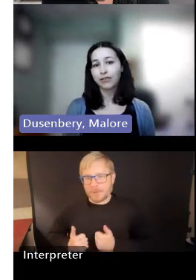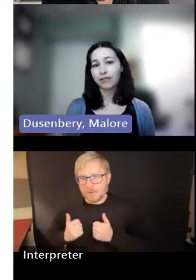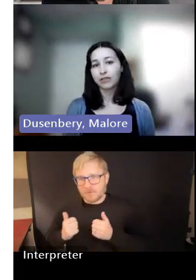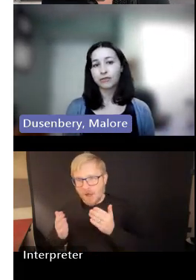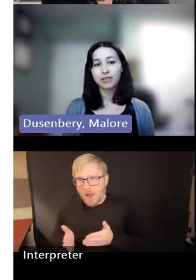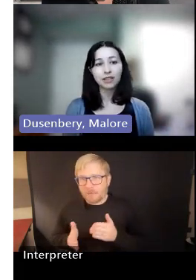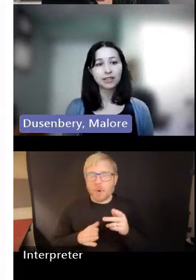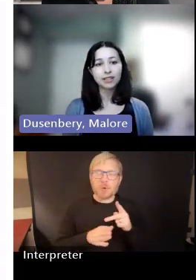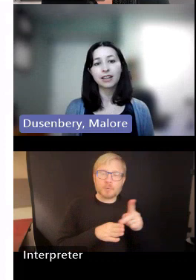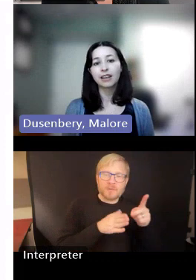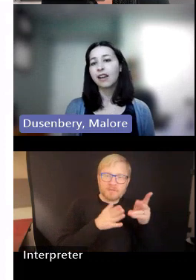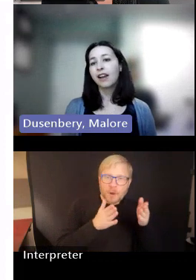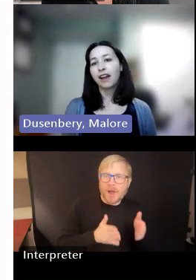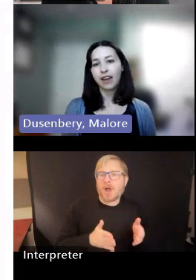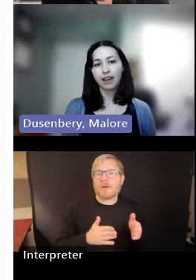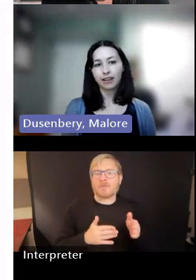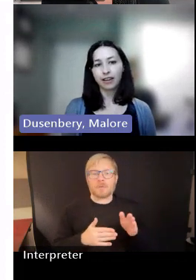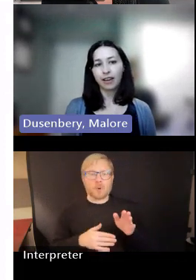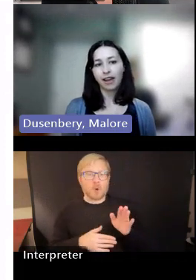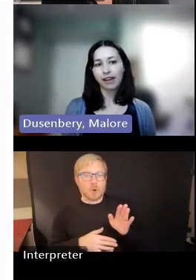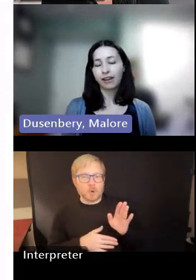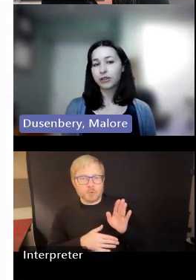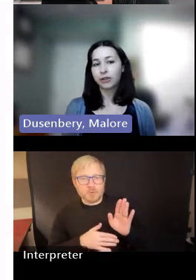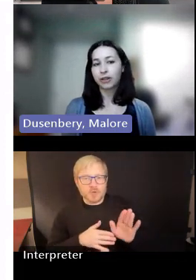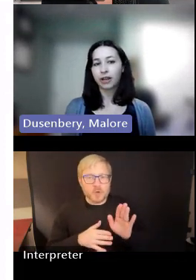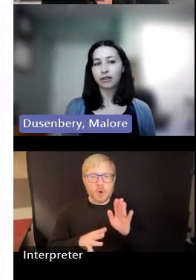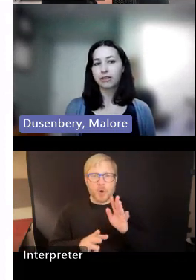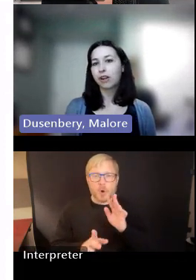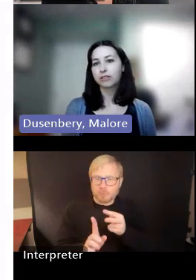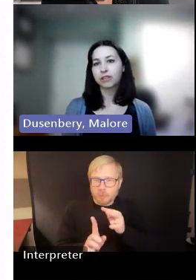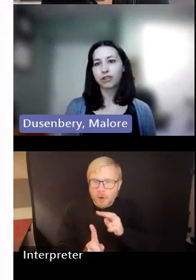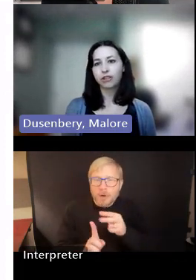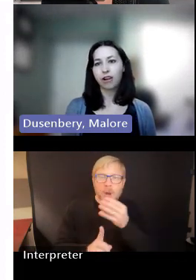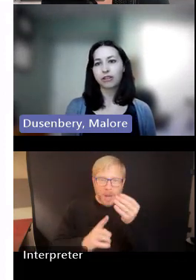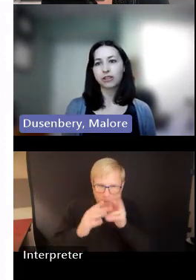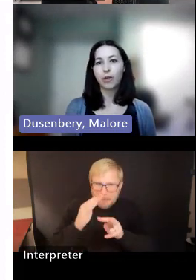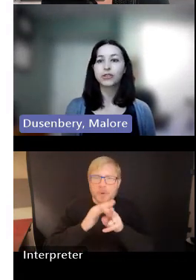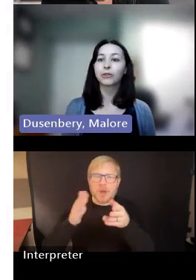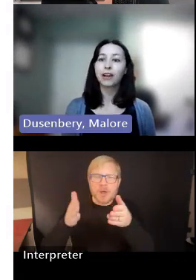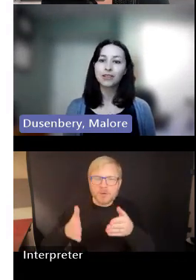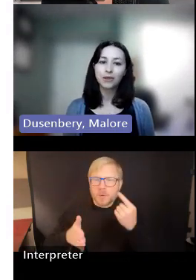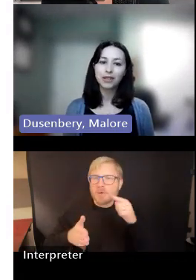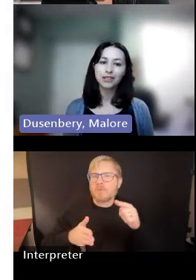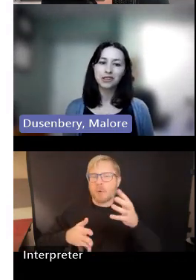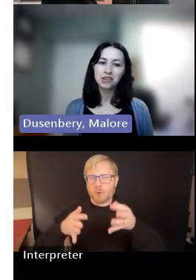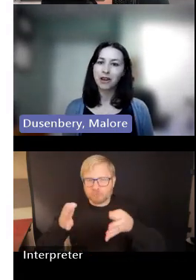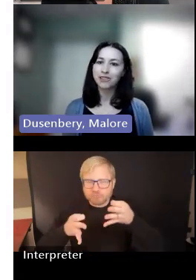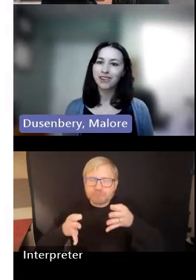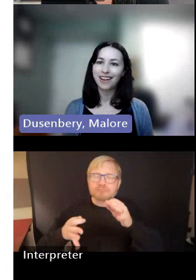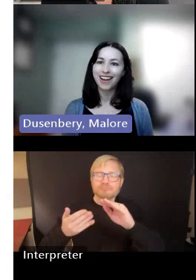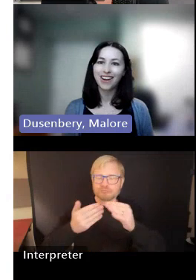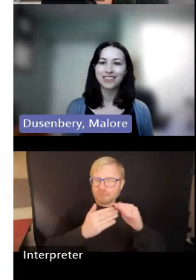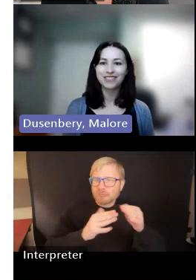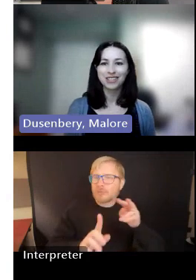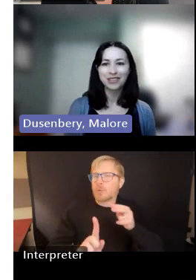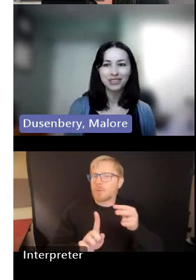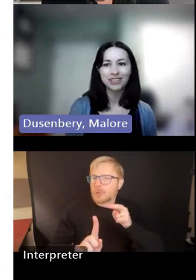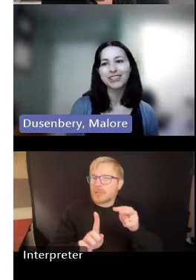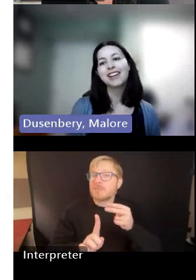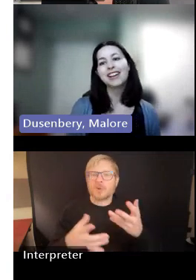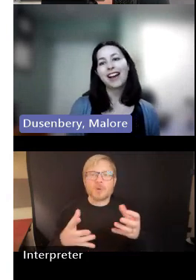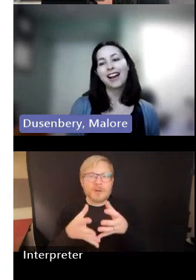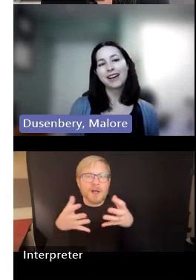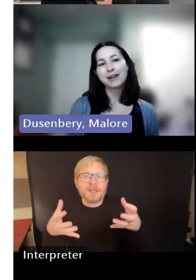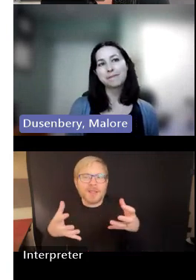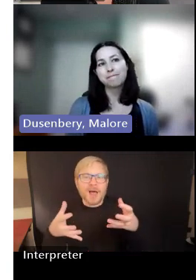highlighting survivors' resiliency, and then eventually a scholarly journal article as well. So lots of ways to learn about all of this